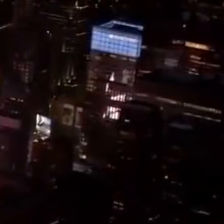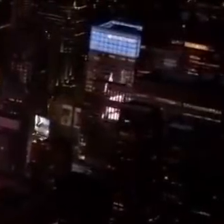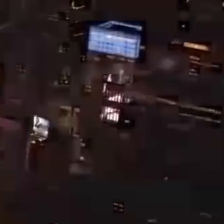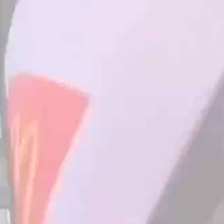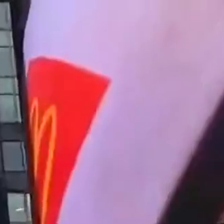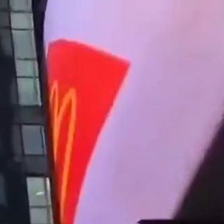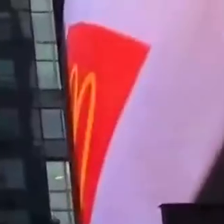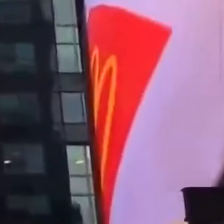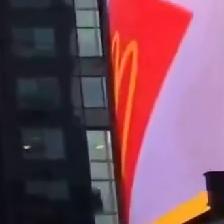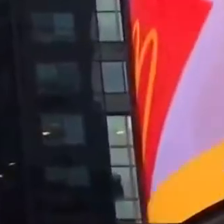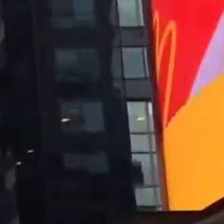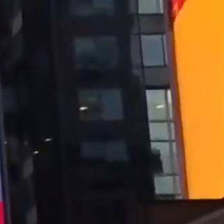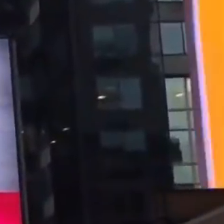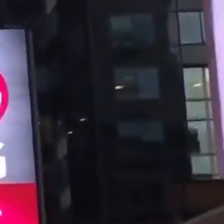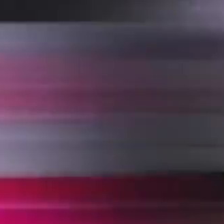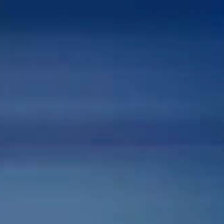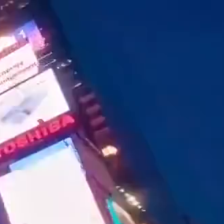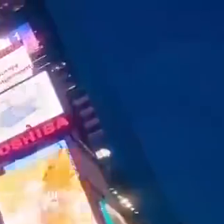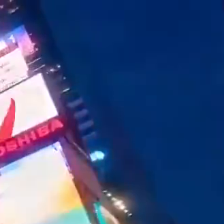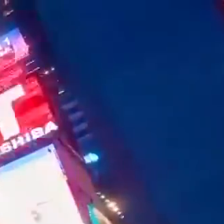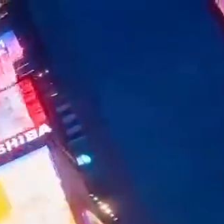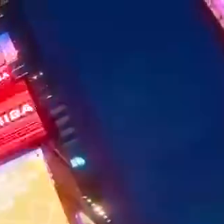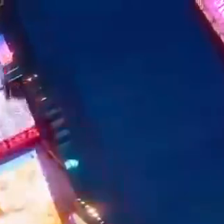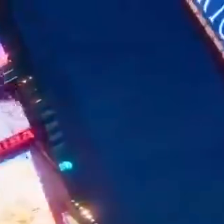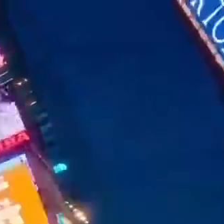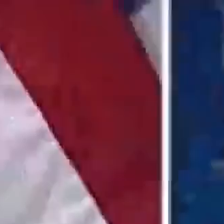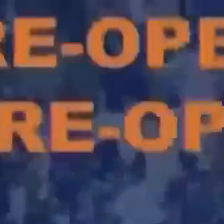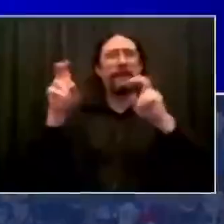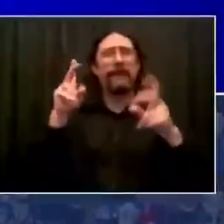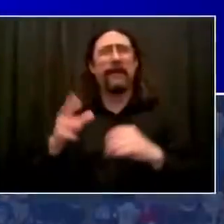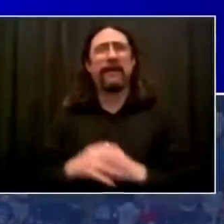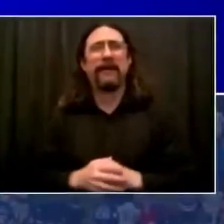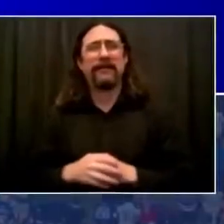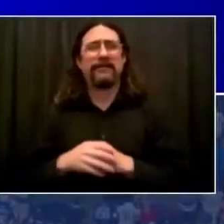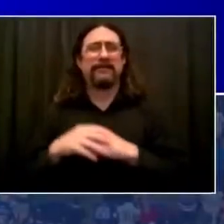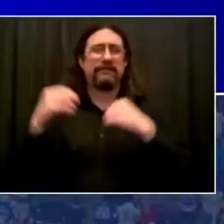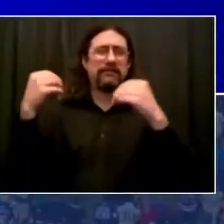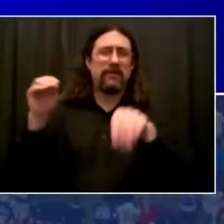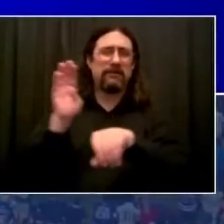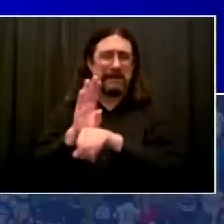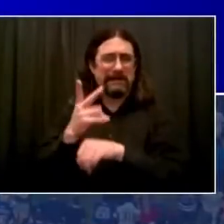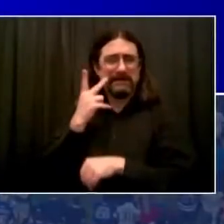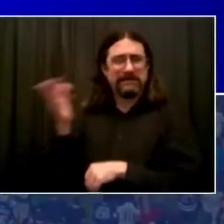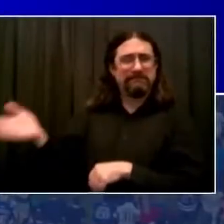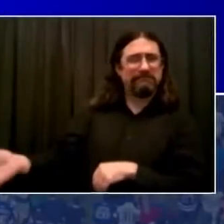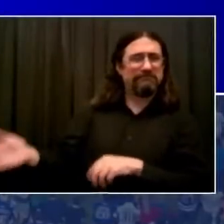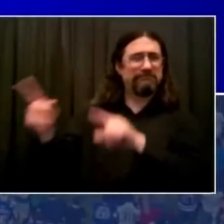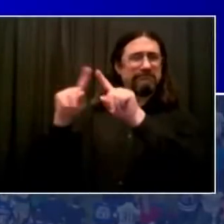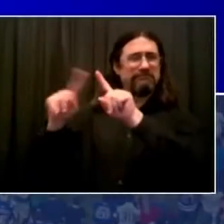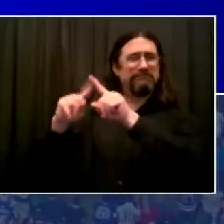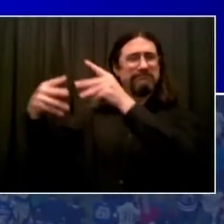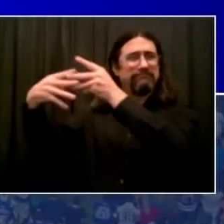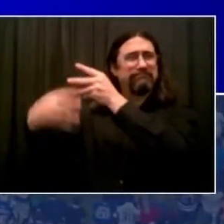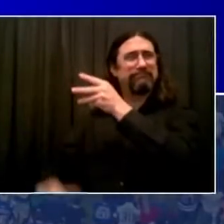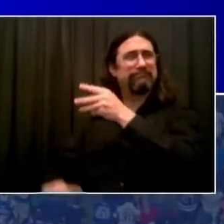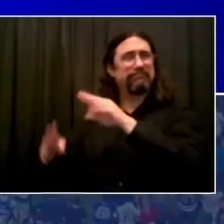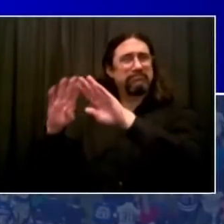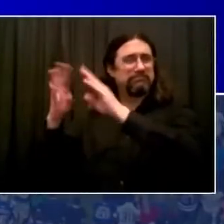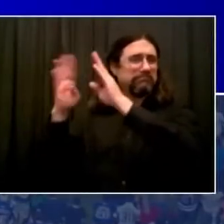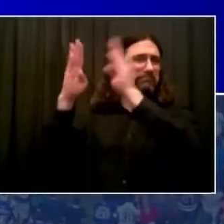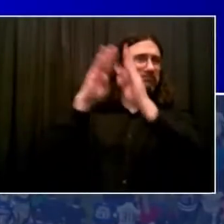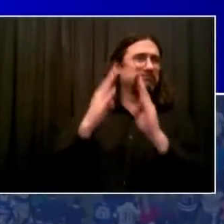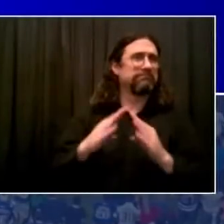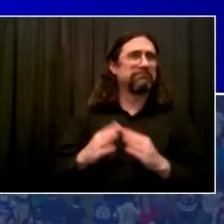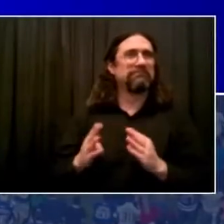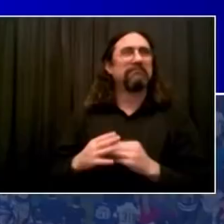The bright lights of the big city are about to come back on. This is going to be the summer of New York City. We're all going to